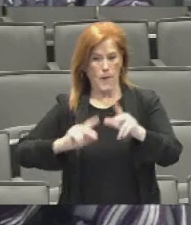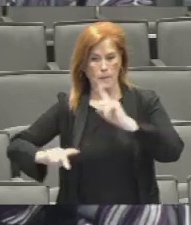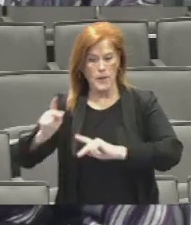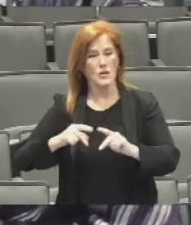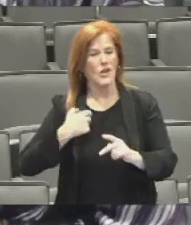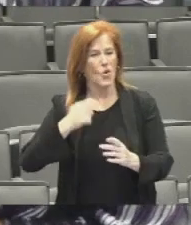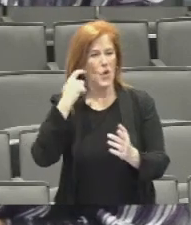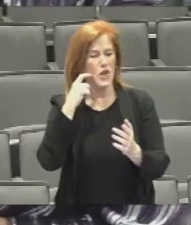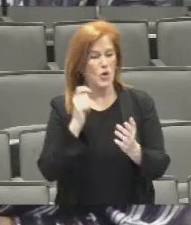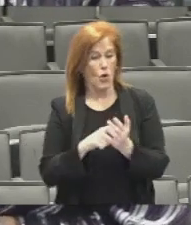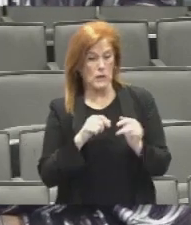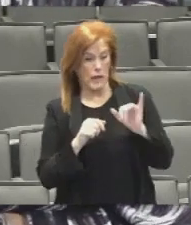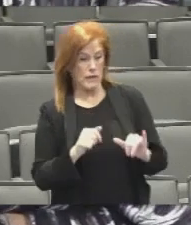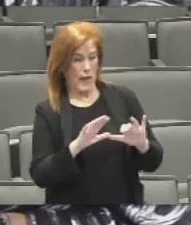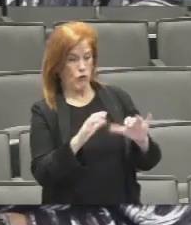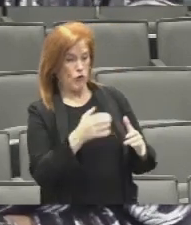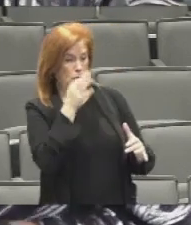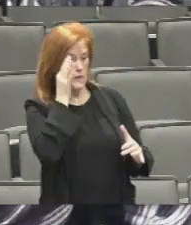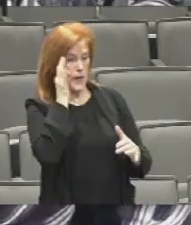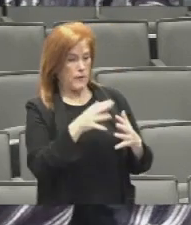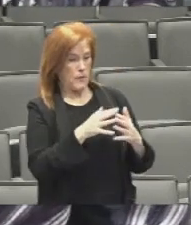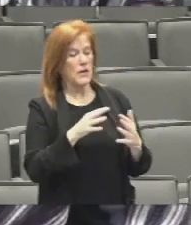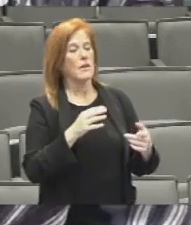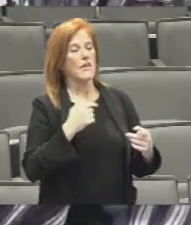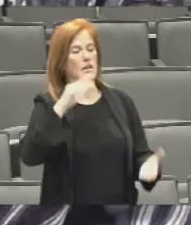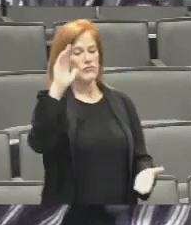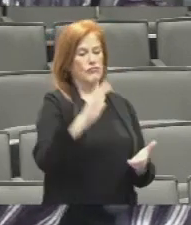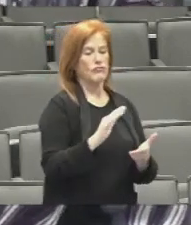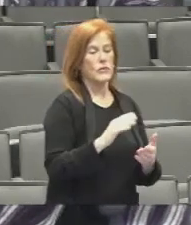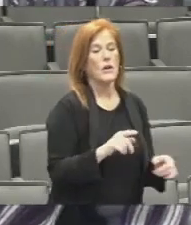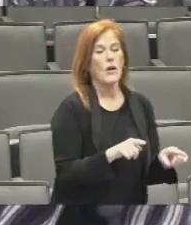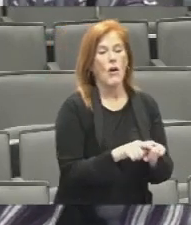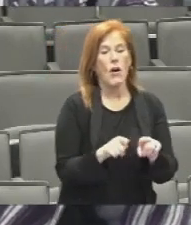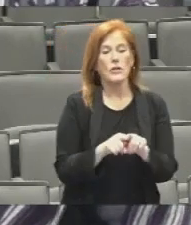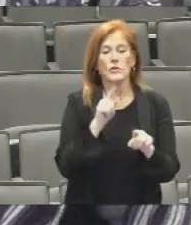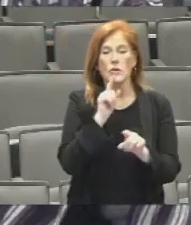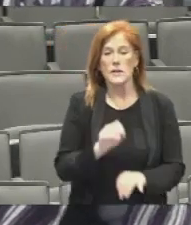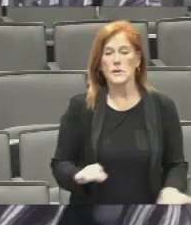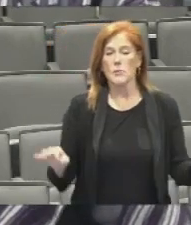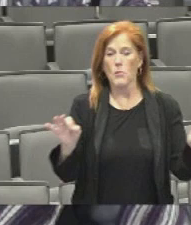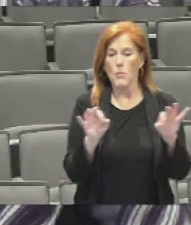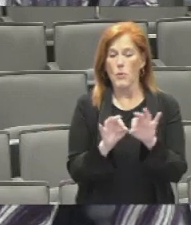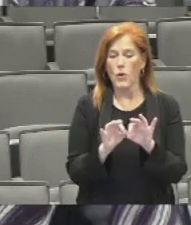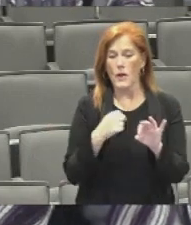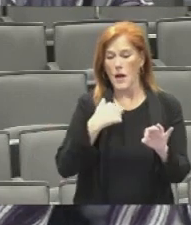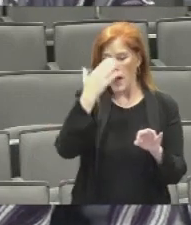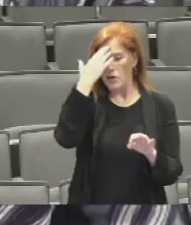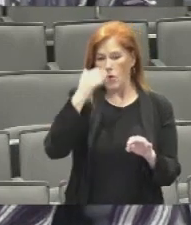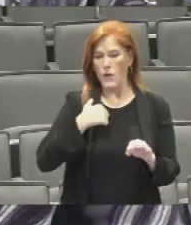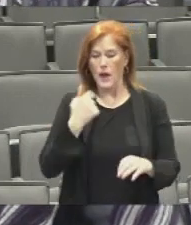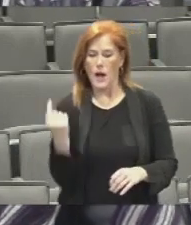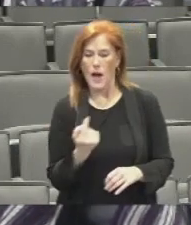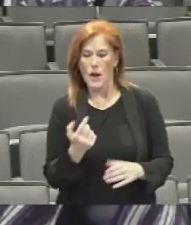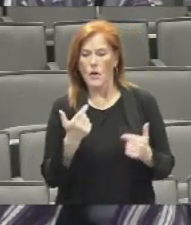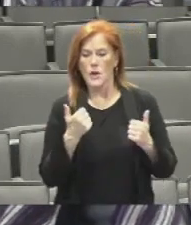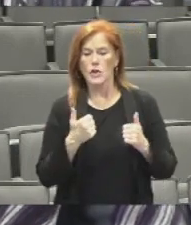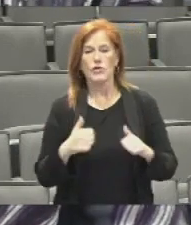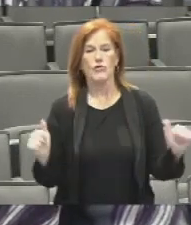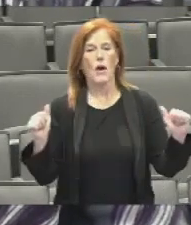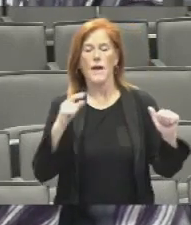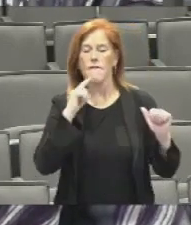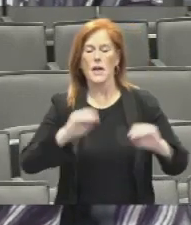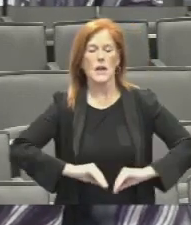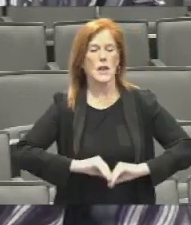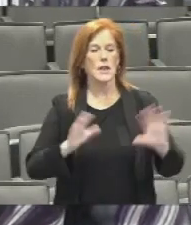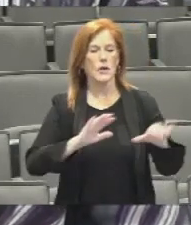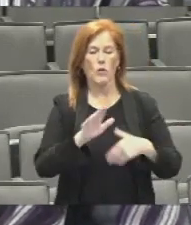seeing a decrease in that. It is important, and I know, you know, I always am transparent with the